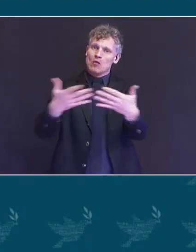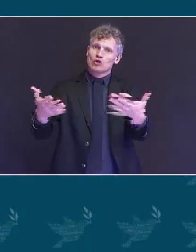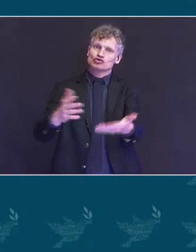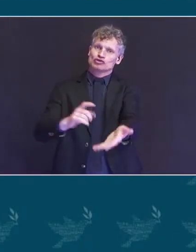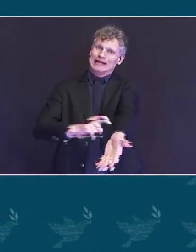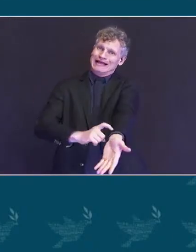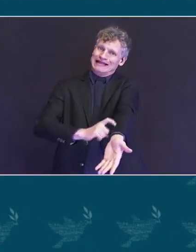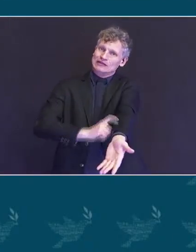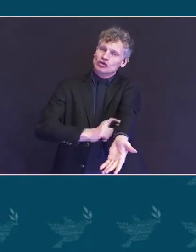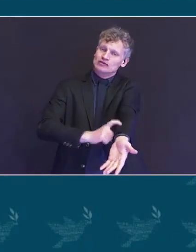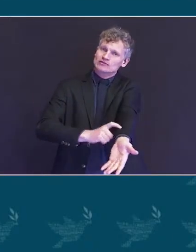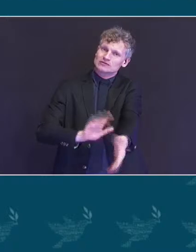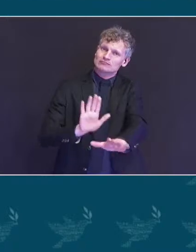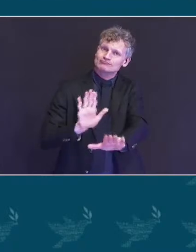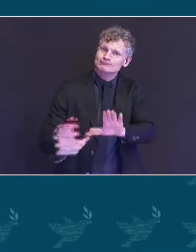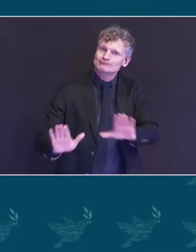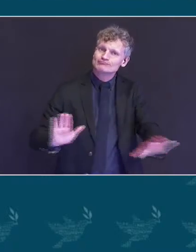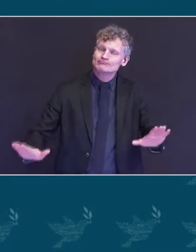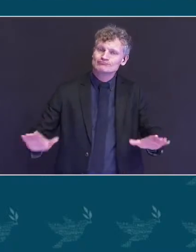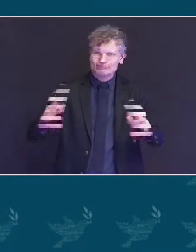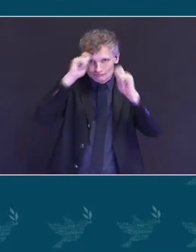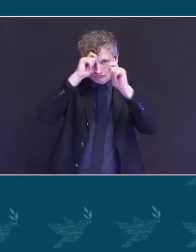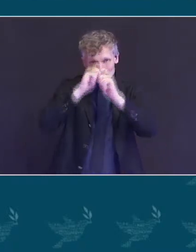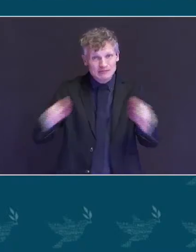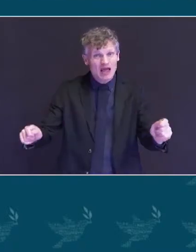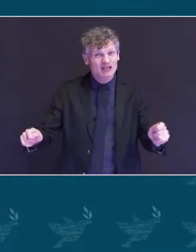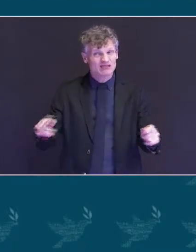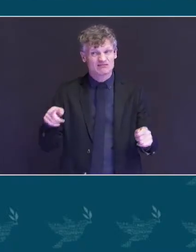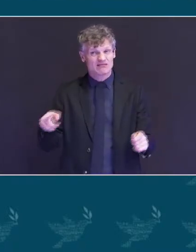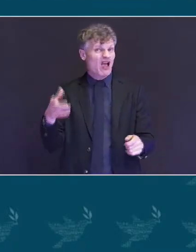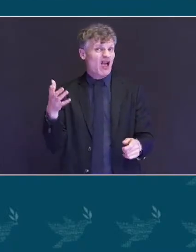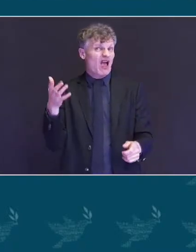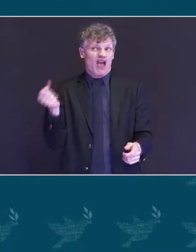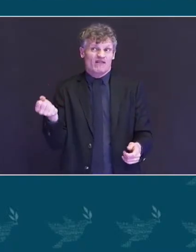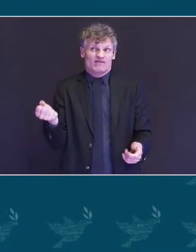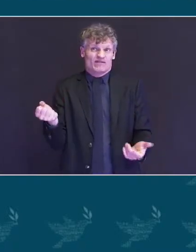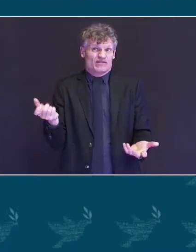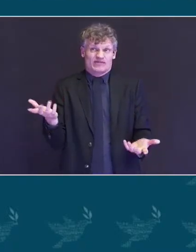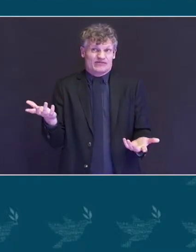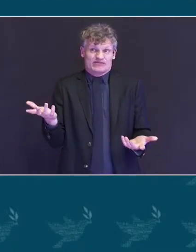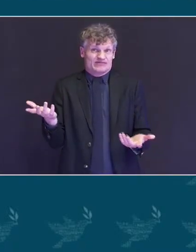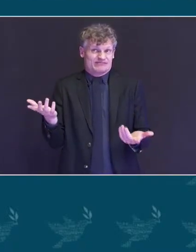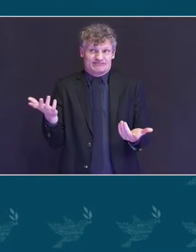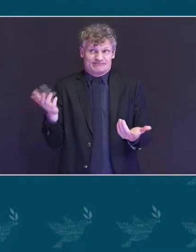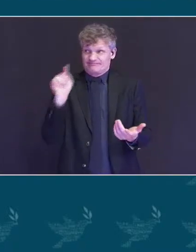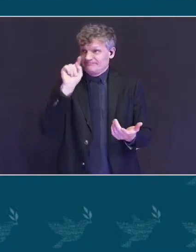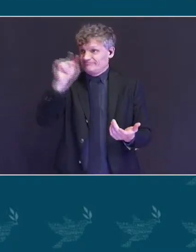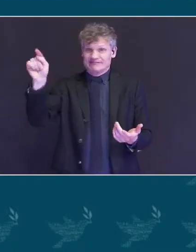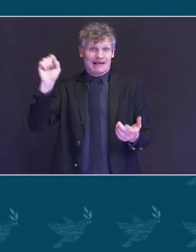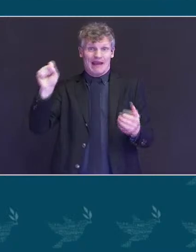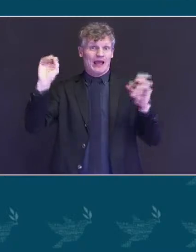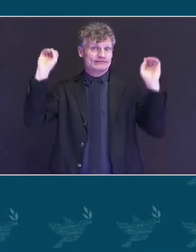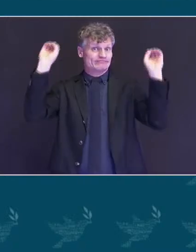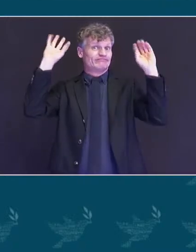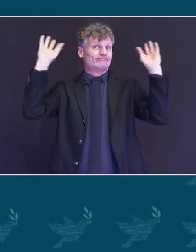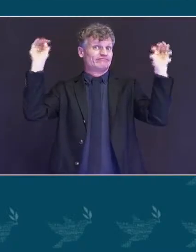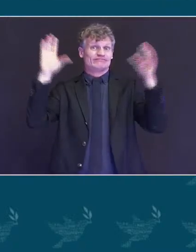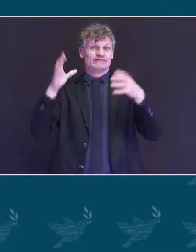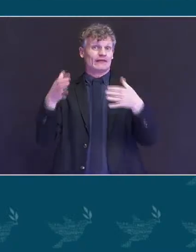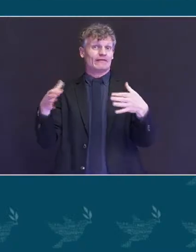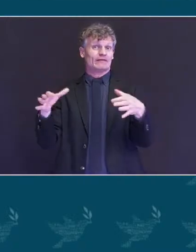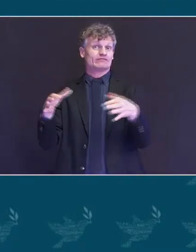then the prospect of them dying naturally is inevitable. So there has to